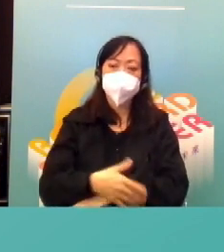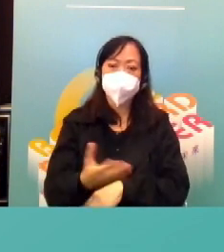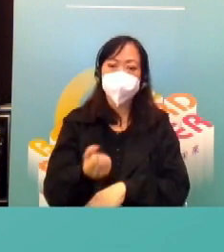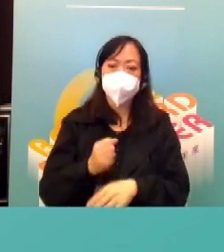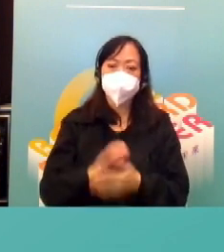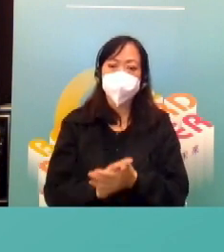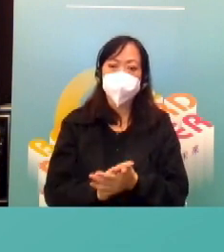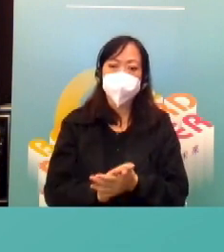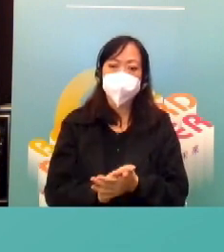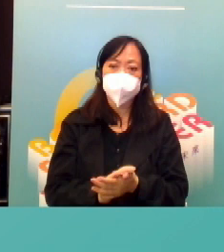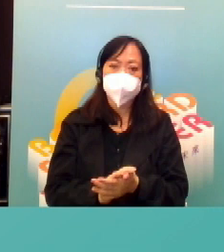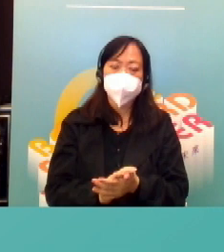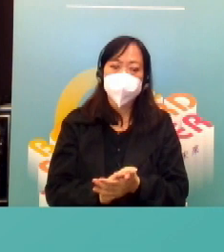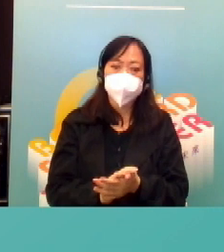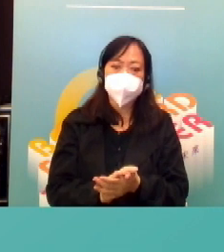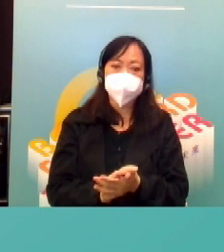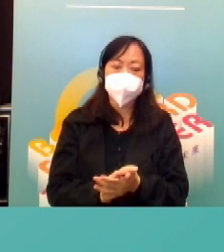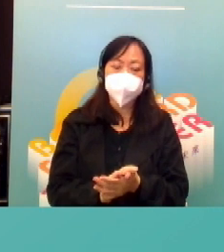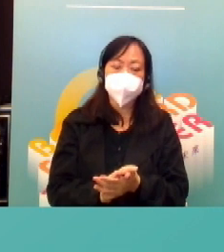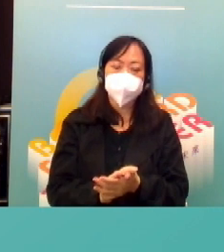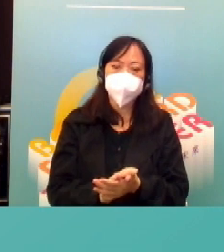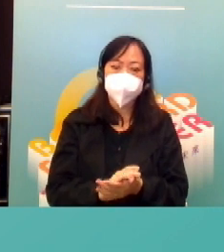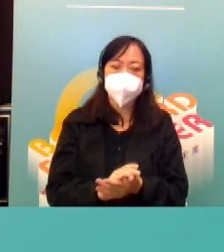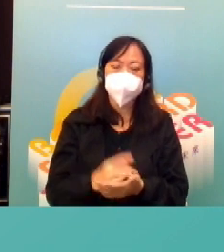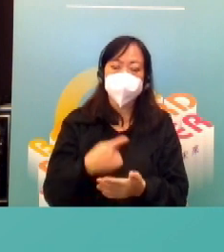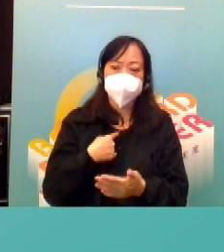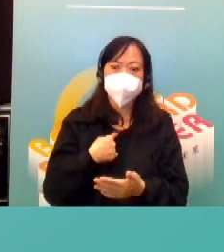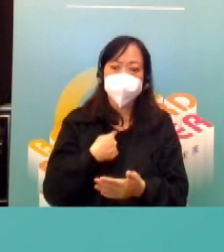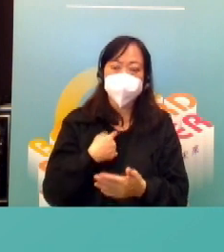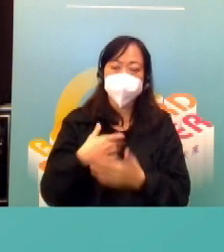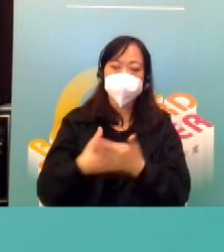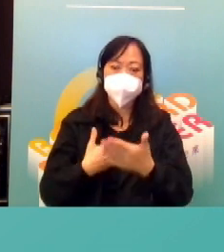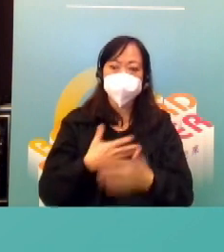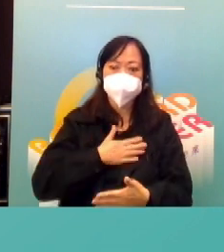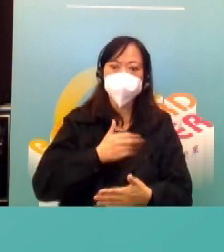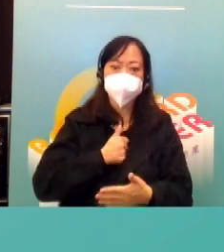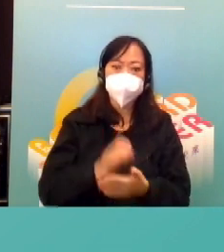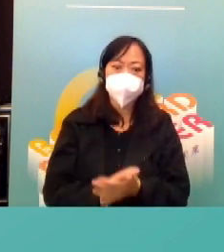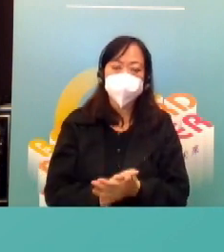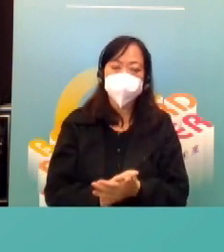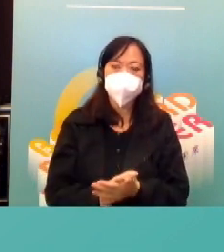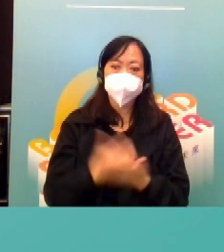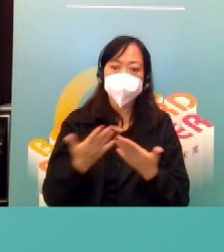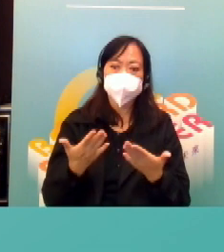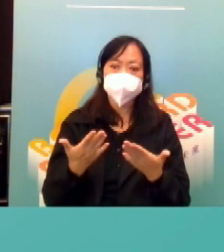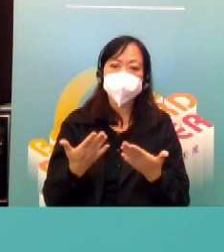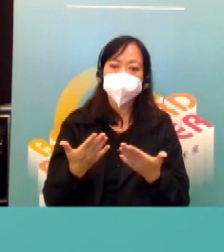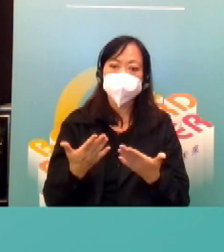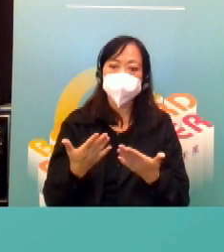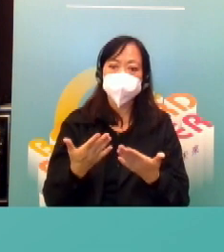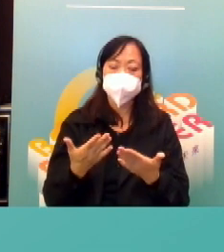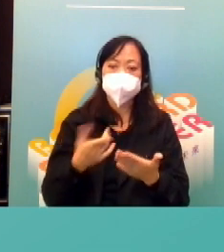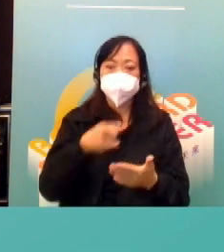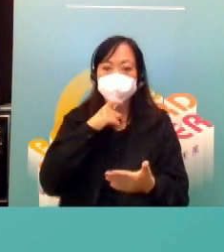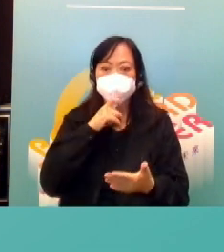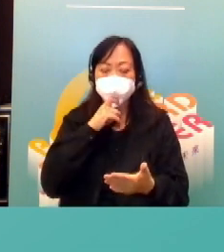to unlock this mechanism, you are needing to have investors who are able to provide that working capital, but also